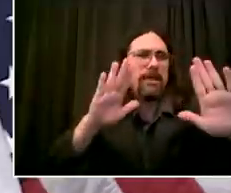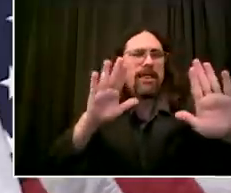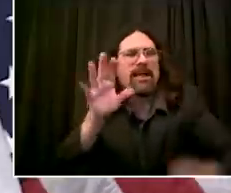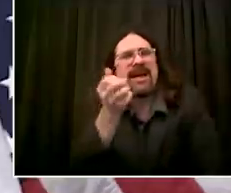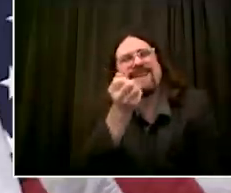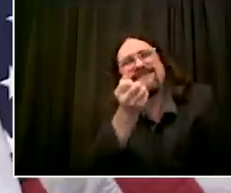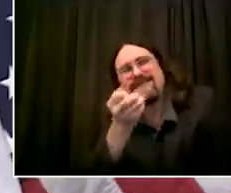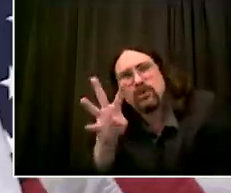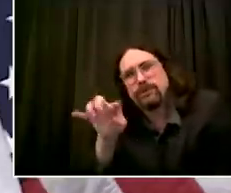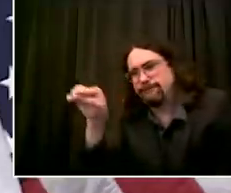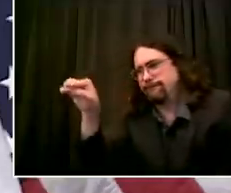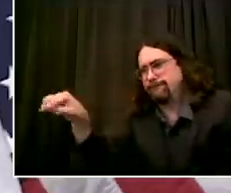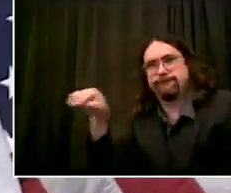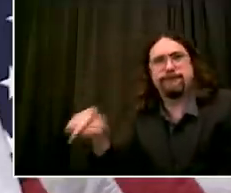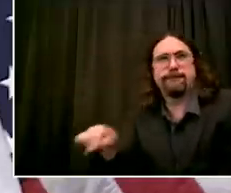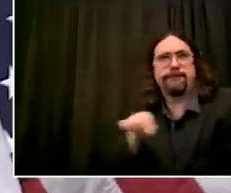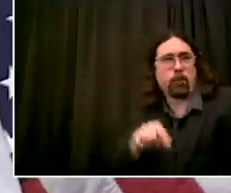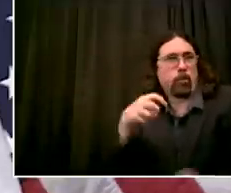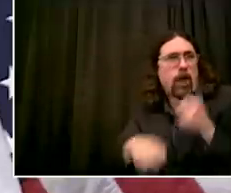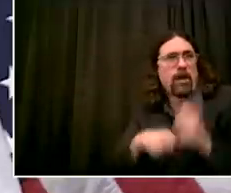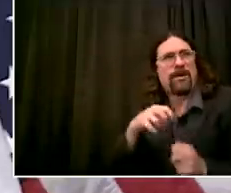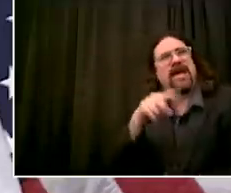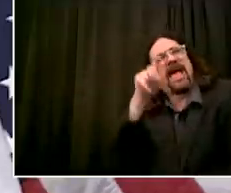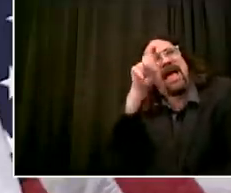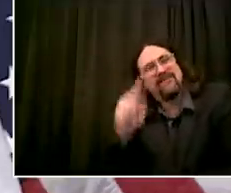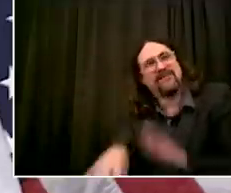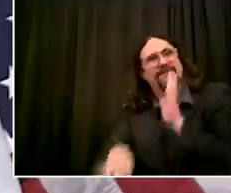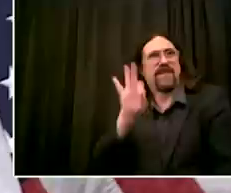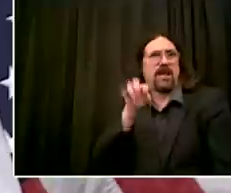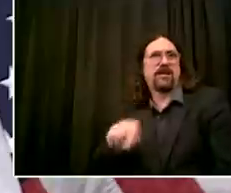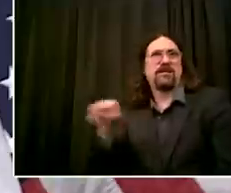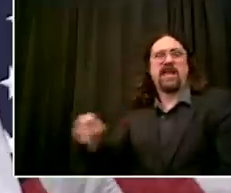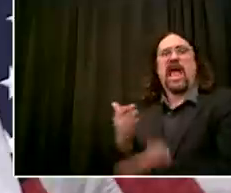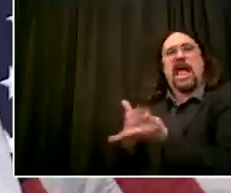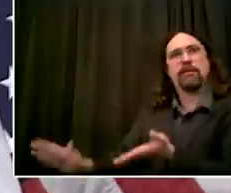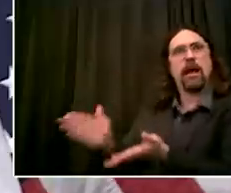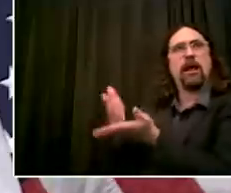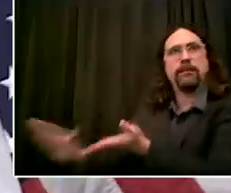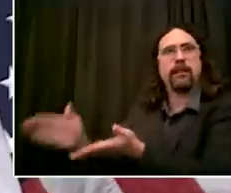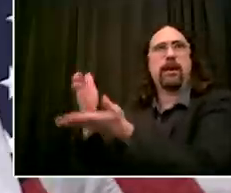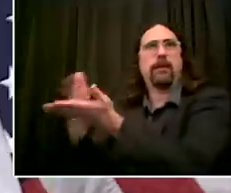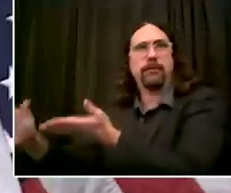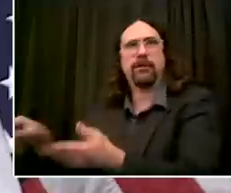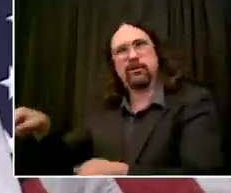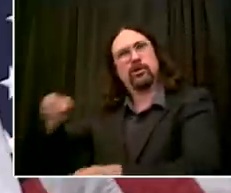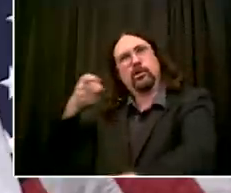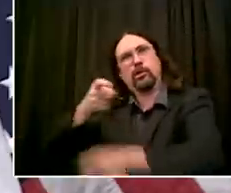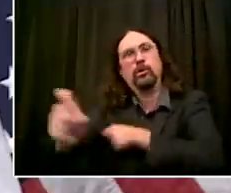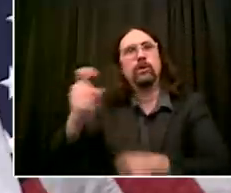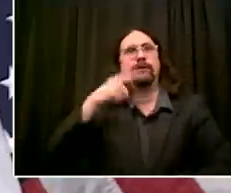And as we do that, plus the commissioner's vision of youth policing, which again, respectfully,